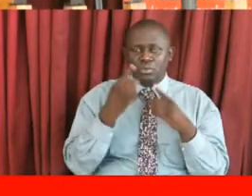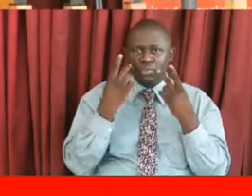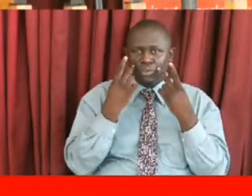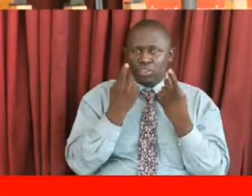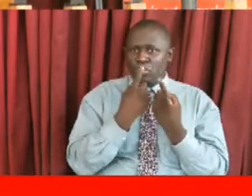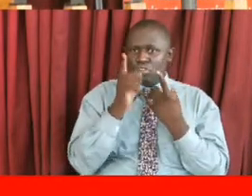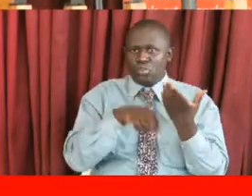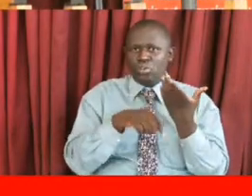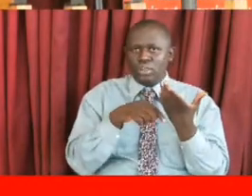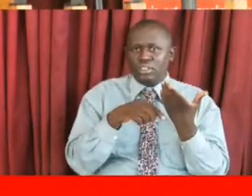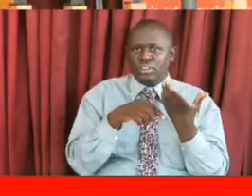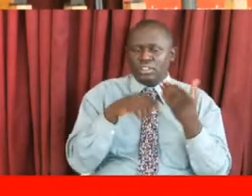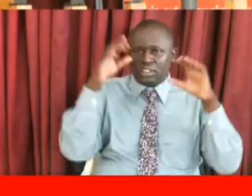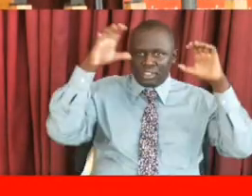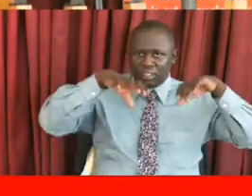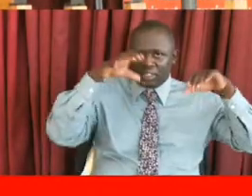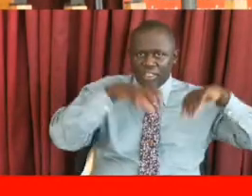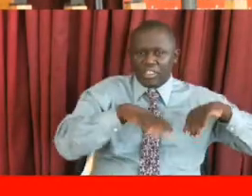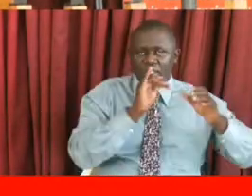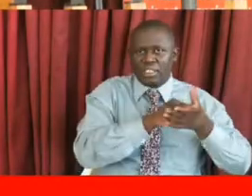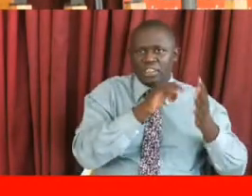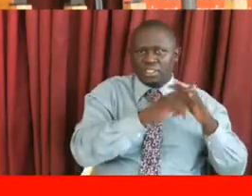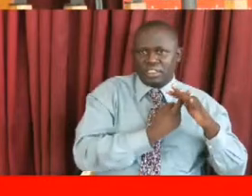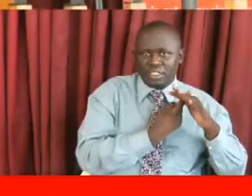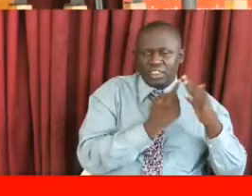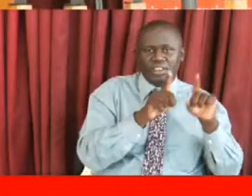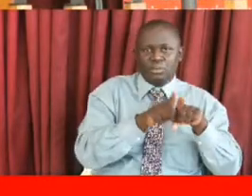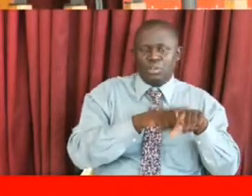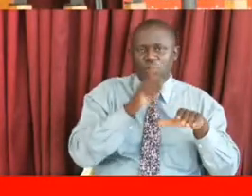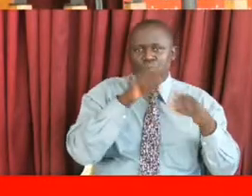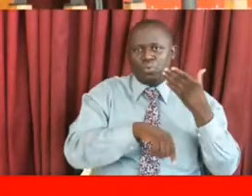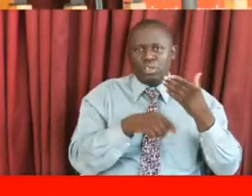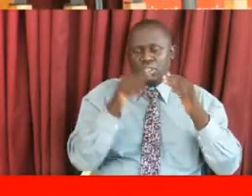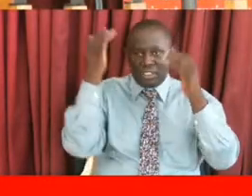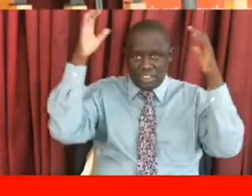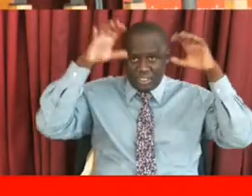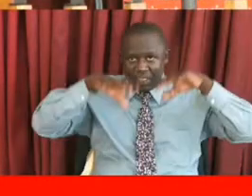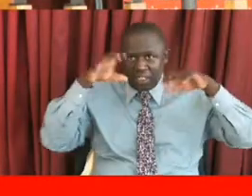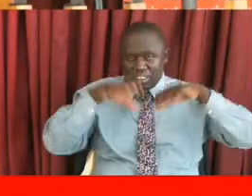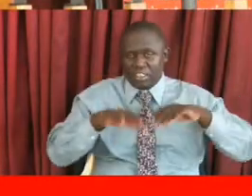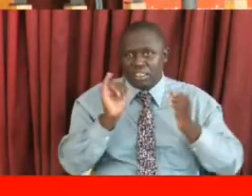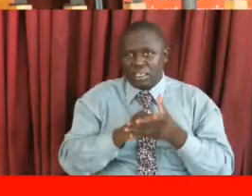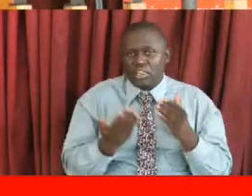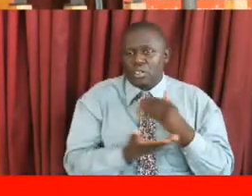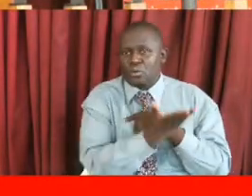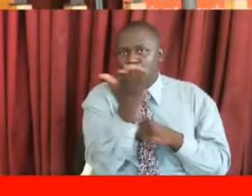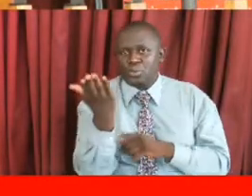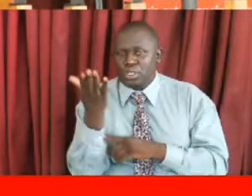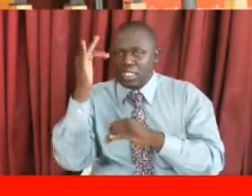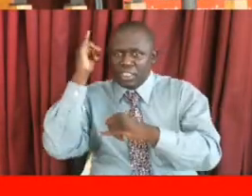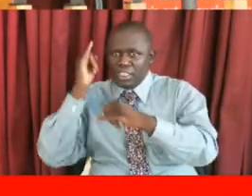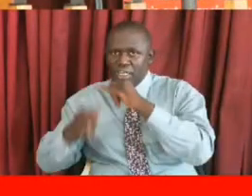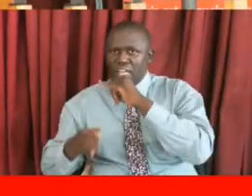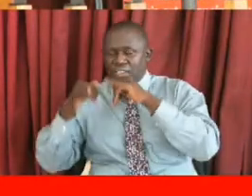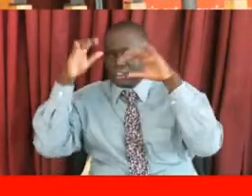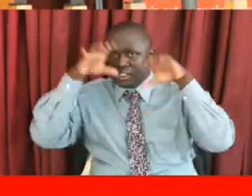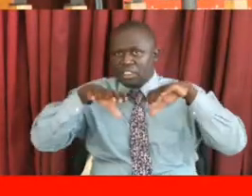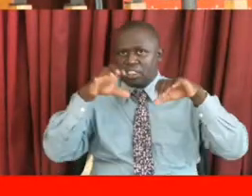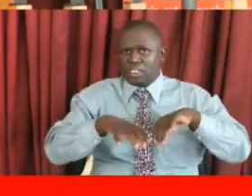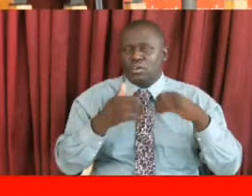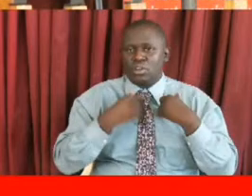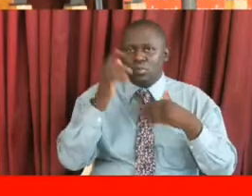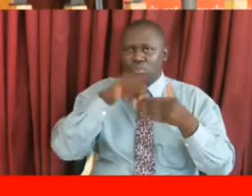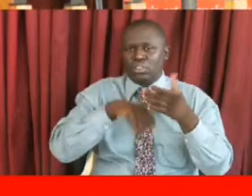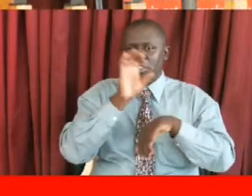rain the other one is L rain so there will come a church both for